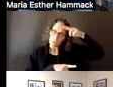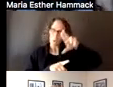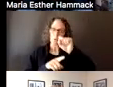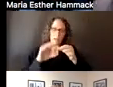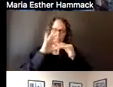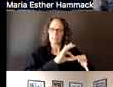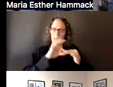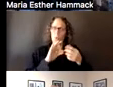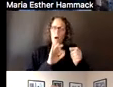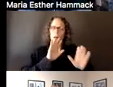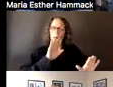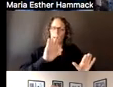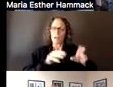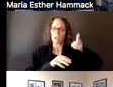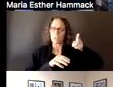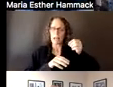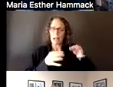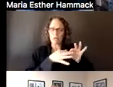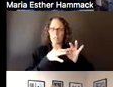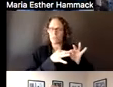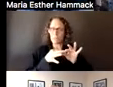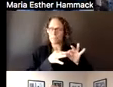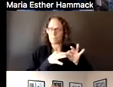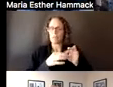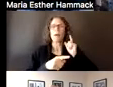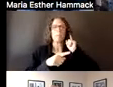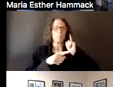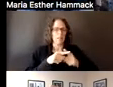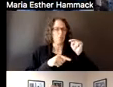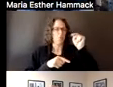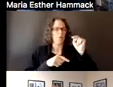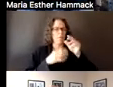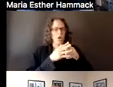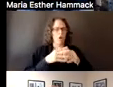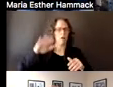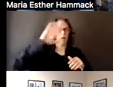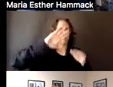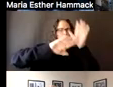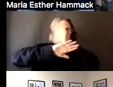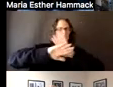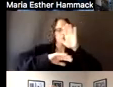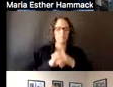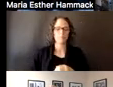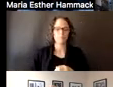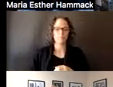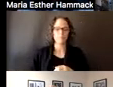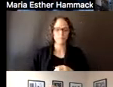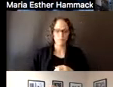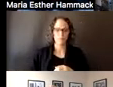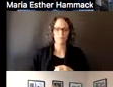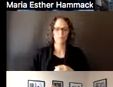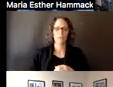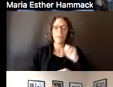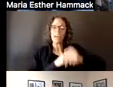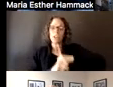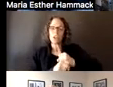largely the histories of North America. So Isabella arrived in Mexican Texas in